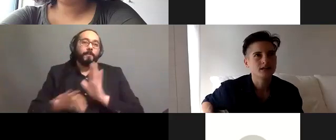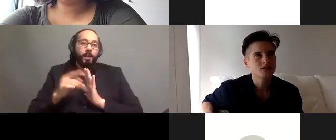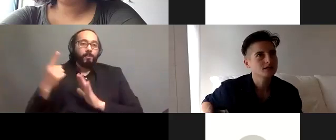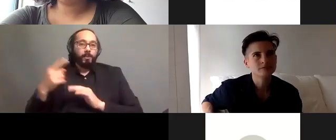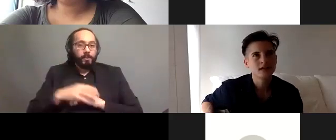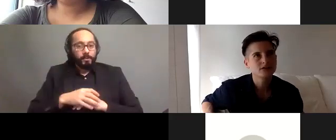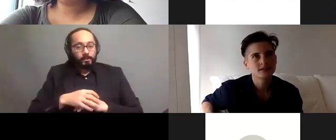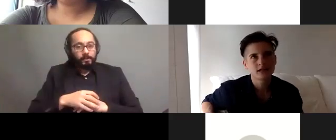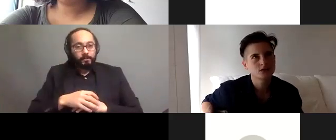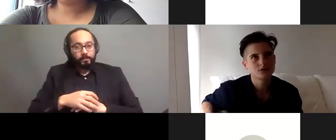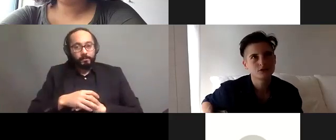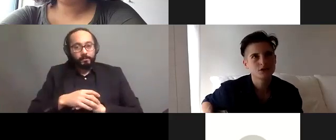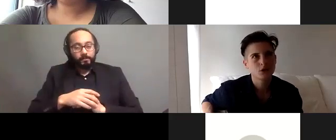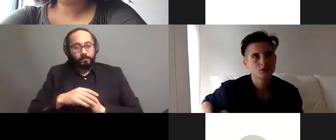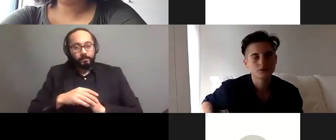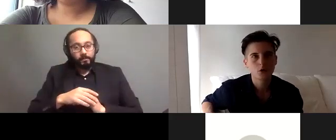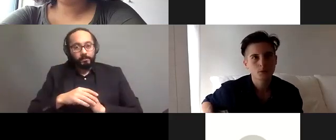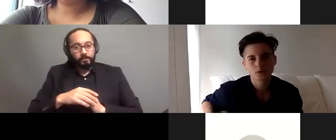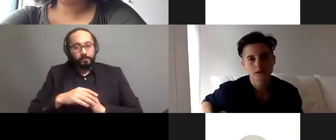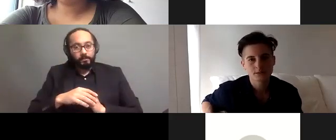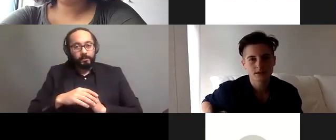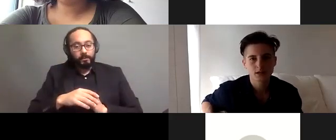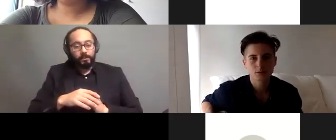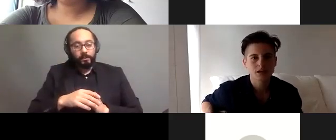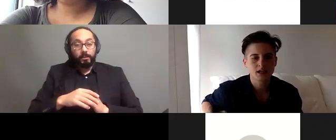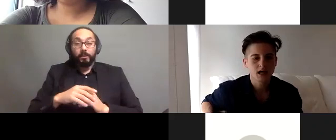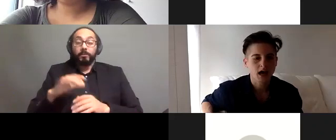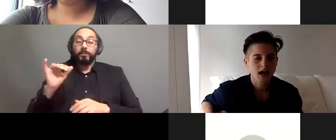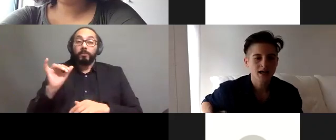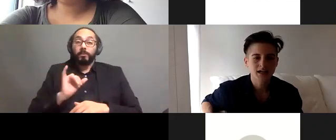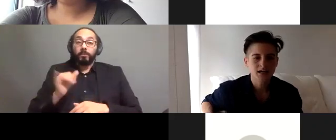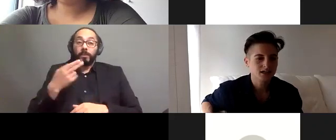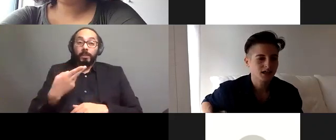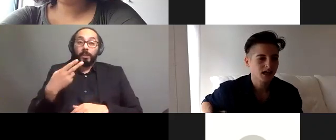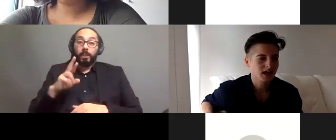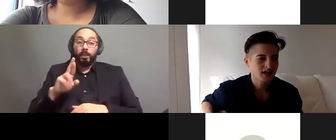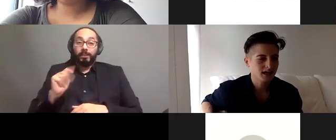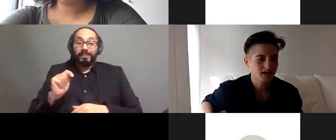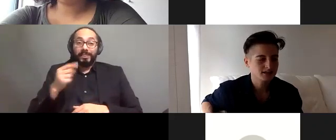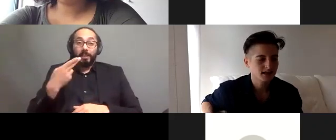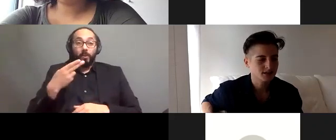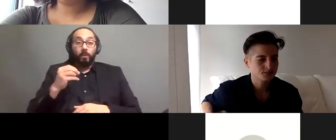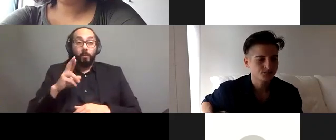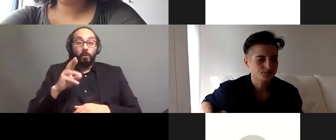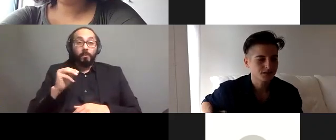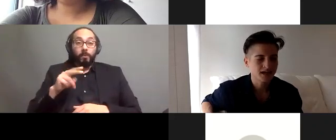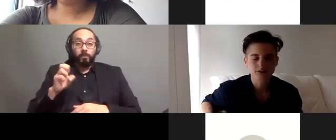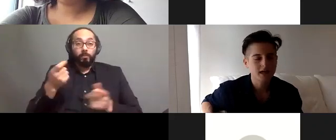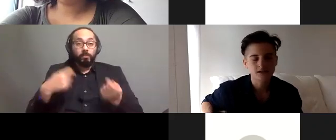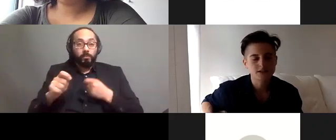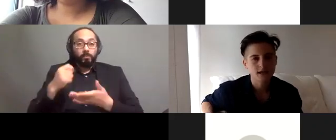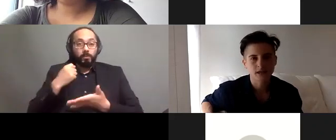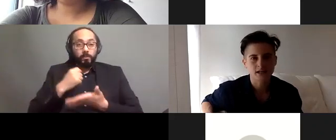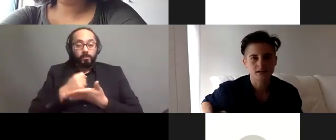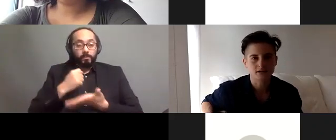And even down to like, you know, hormone replacement therapy, I can't... I have a